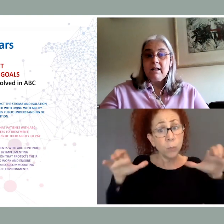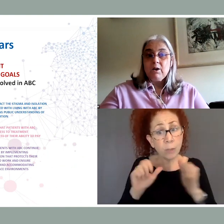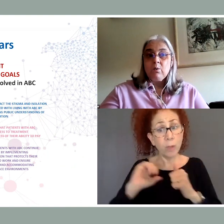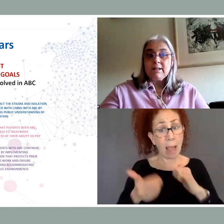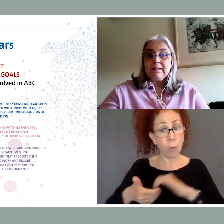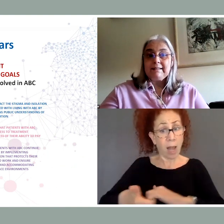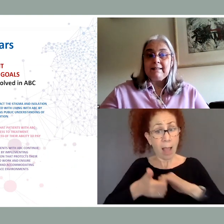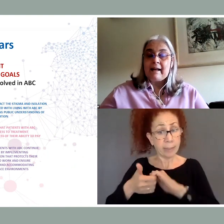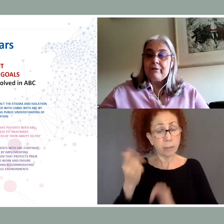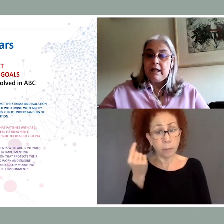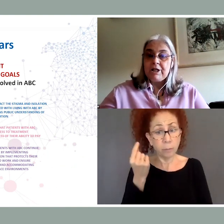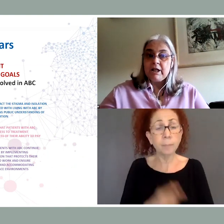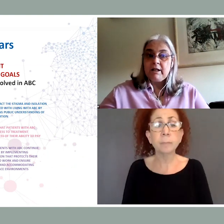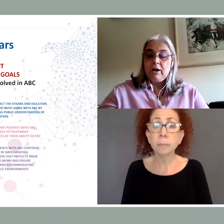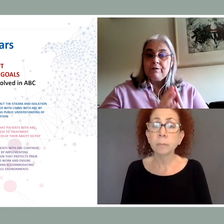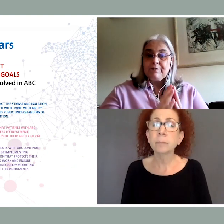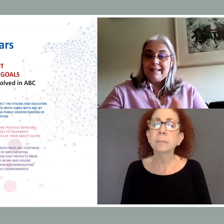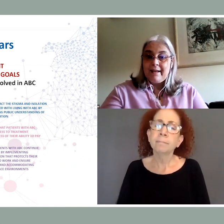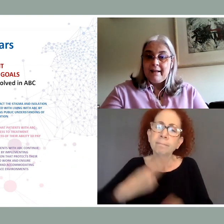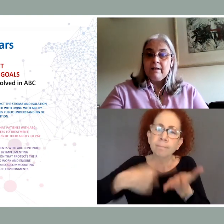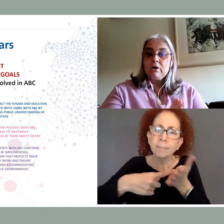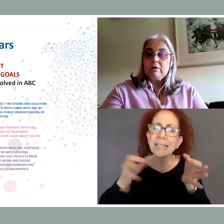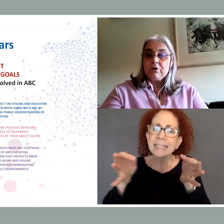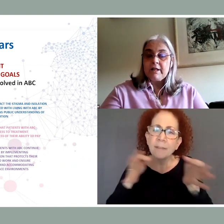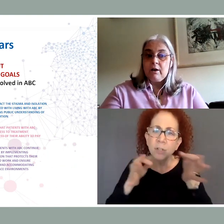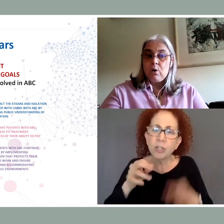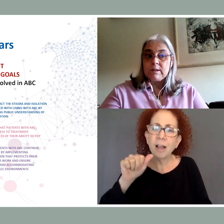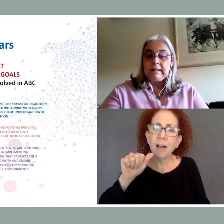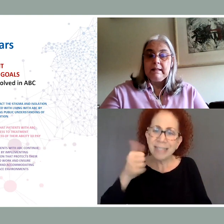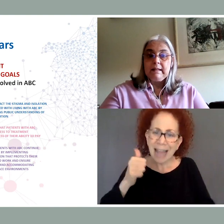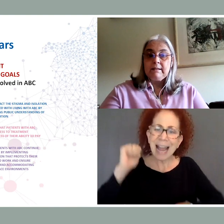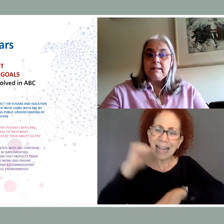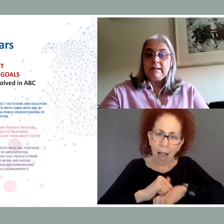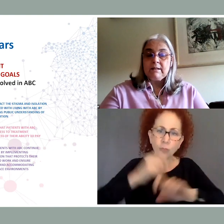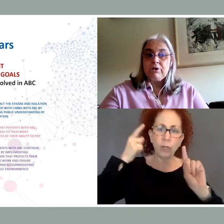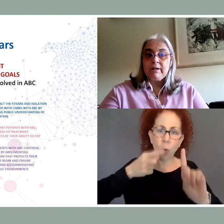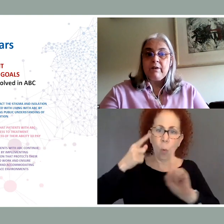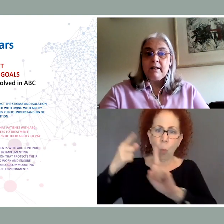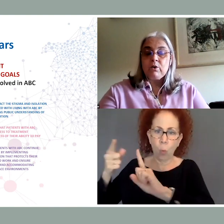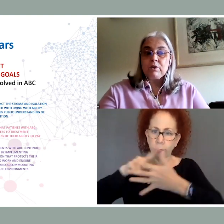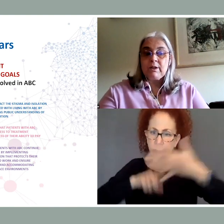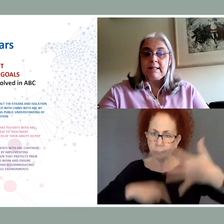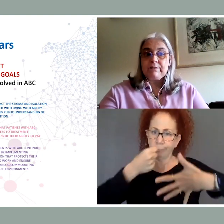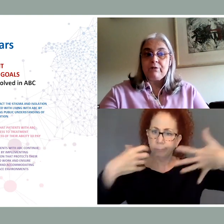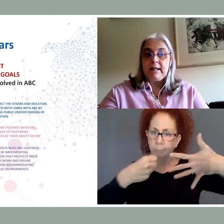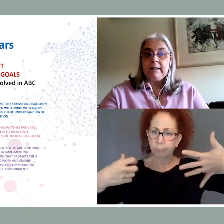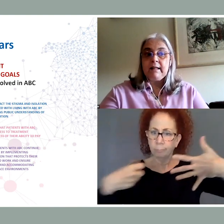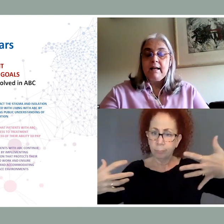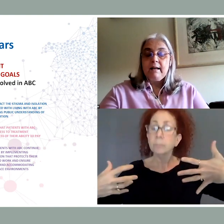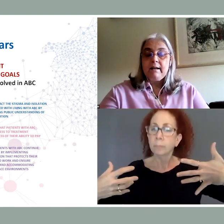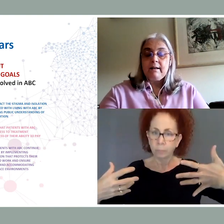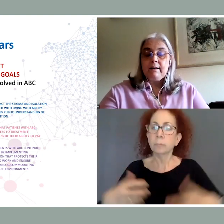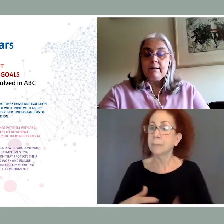Alliance was the definition of 10 concrete goals. And this is, you can find also these